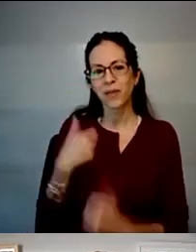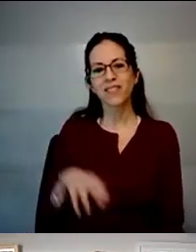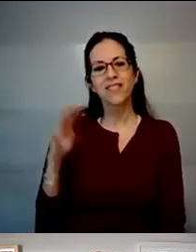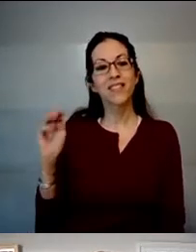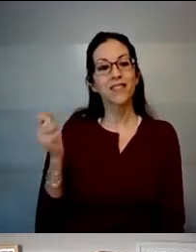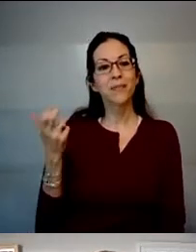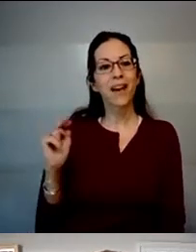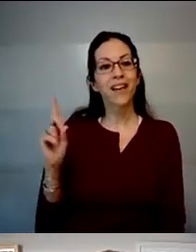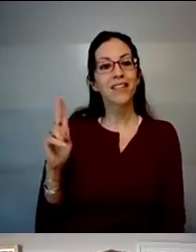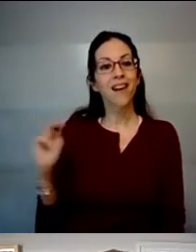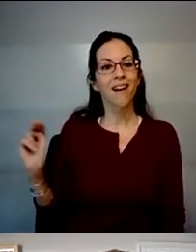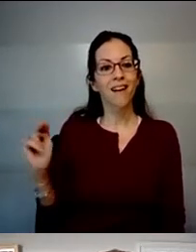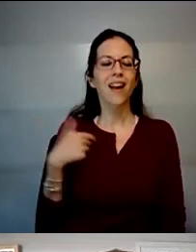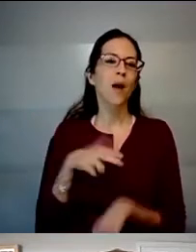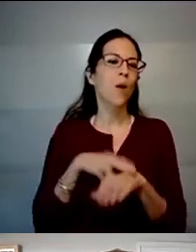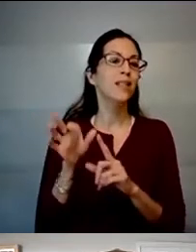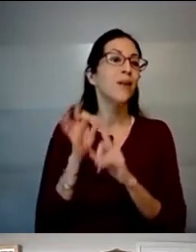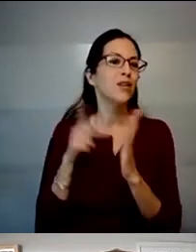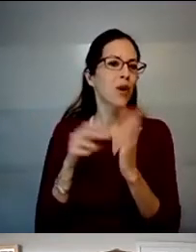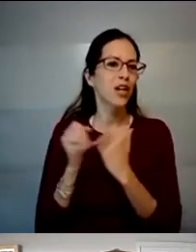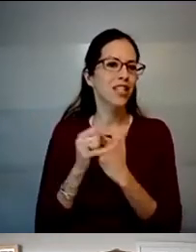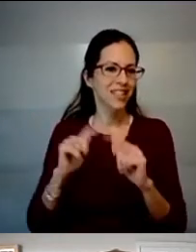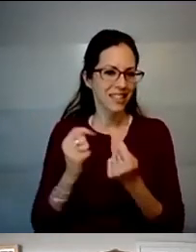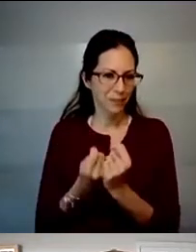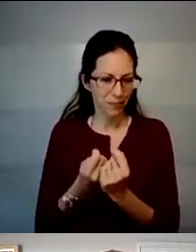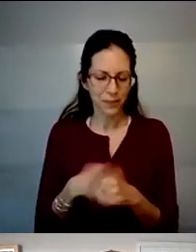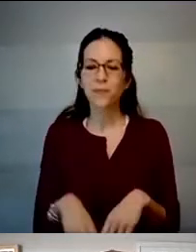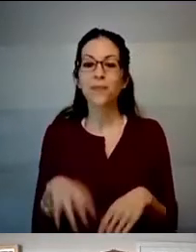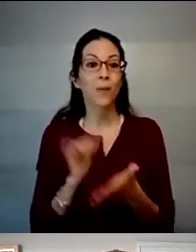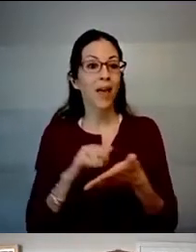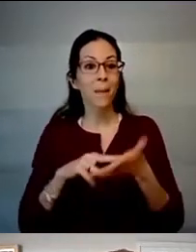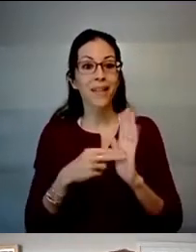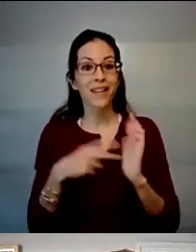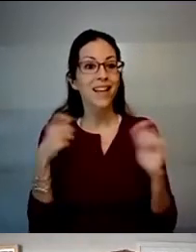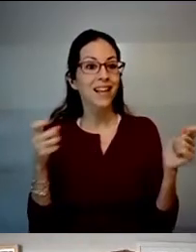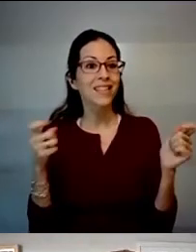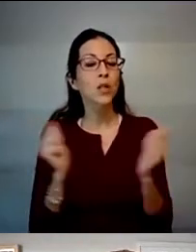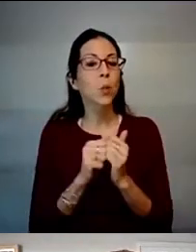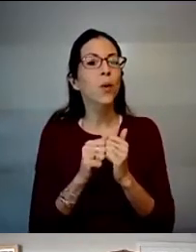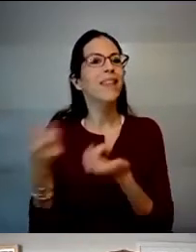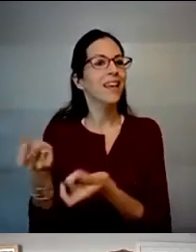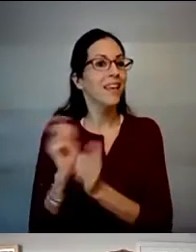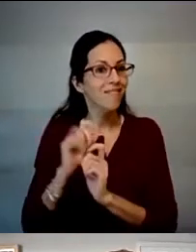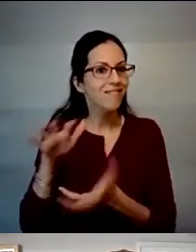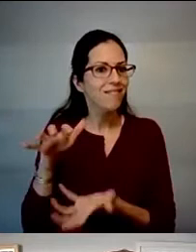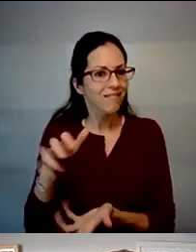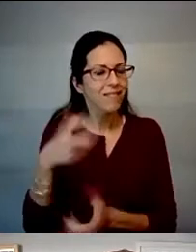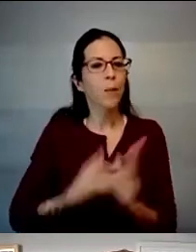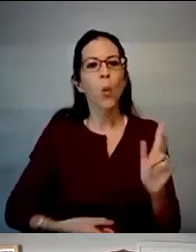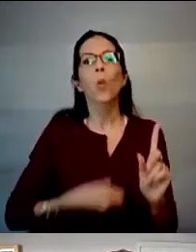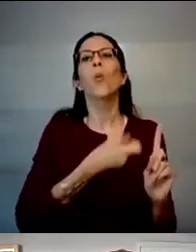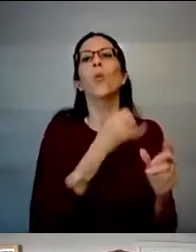I'm on our special projects team, and that means I deal with restricted gifts, both individuals and